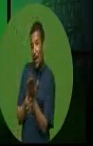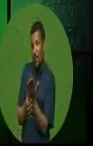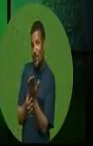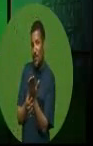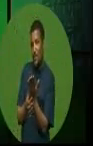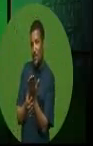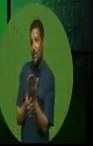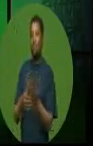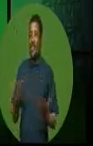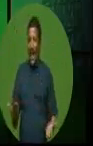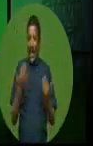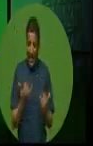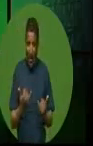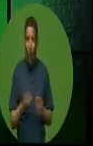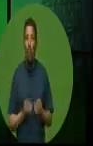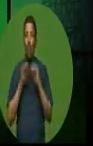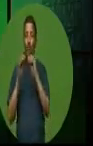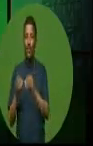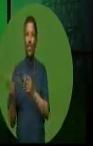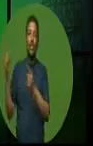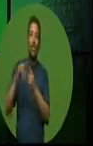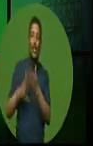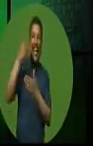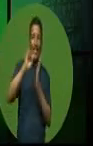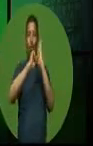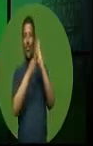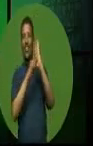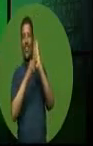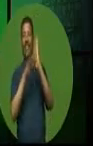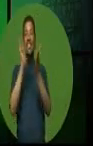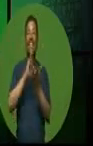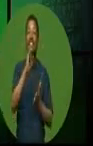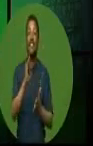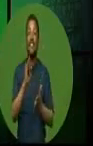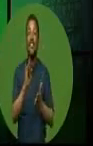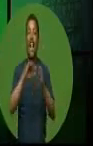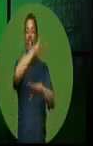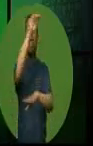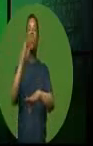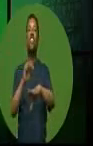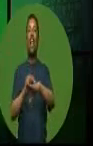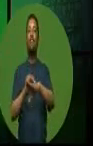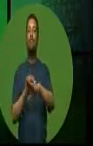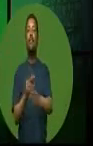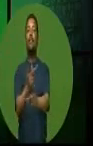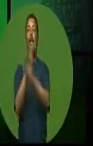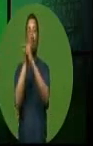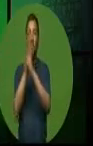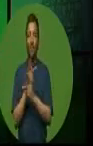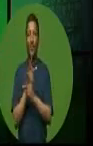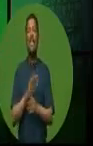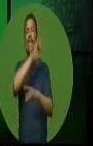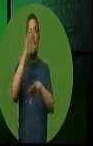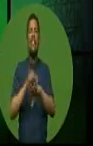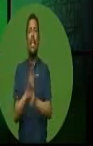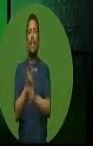account. Let's now move on to the next point, that is, national debt.